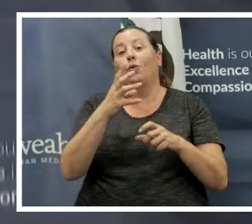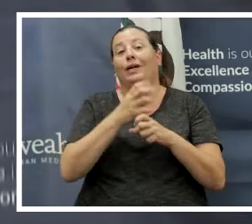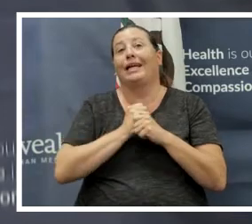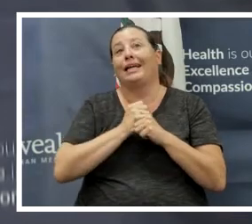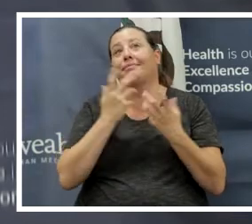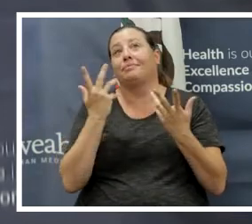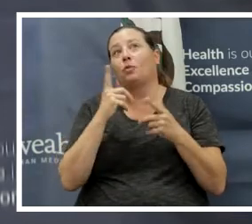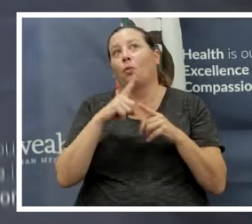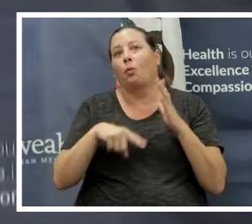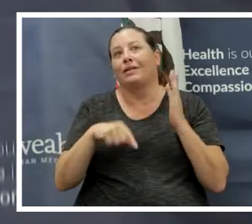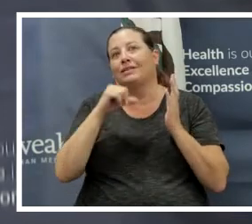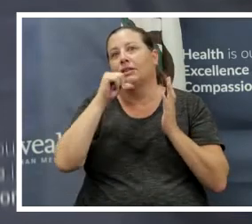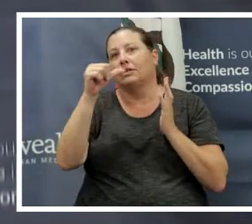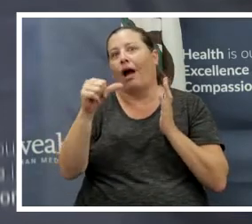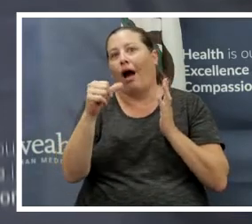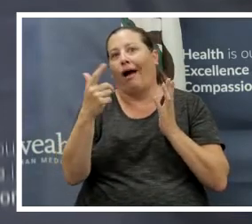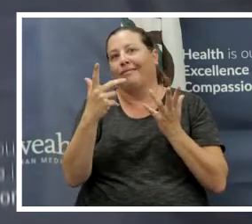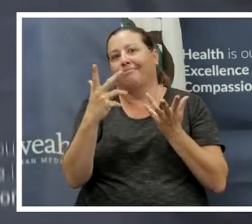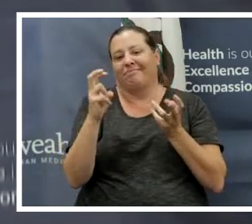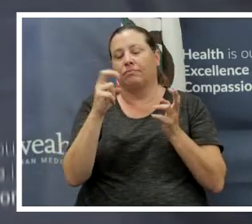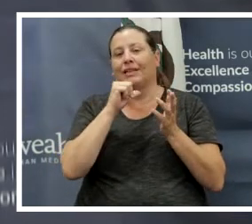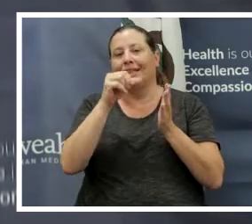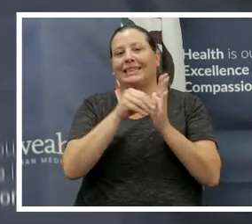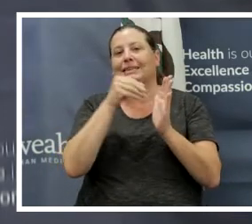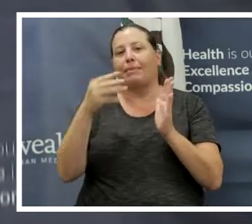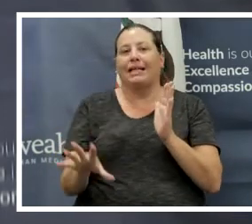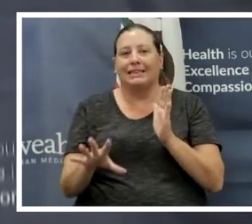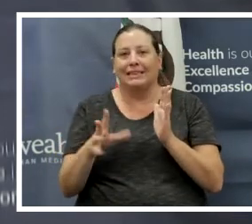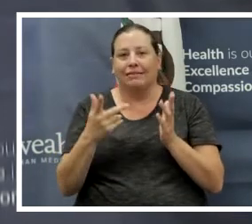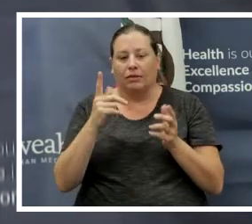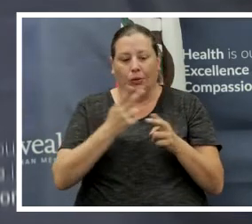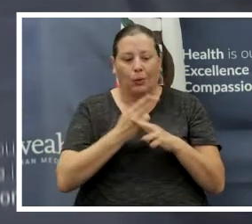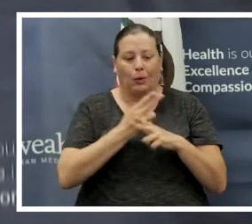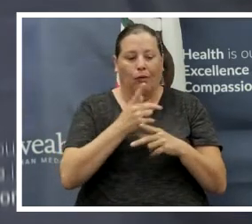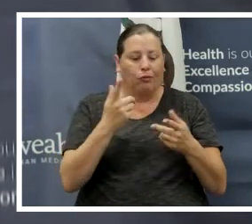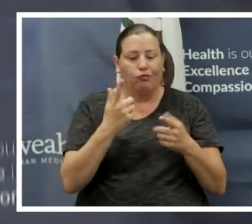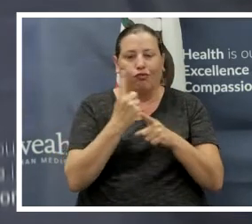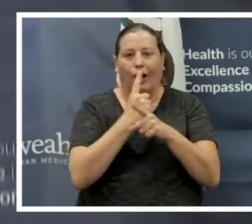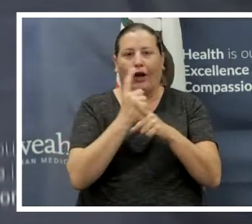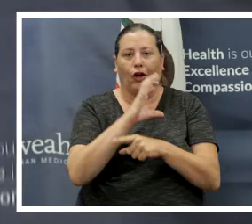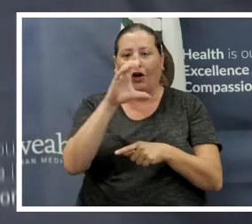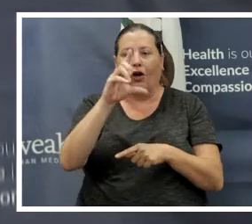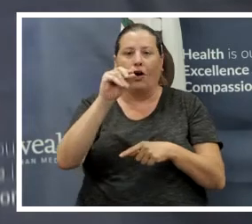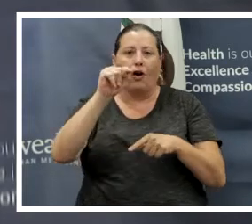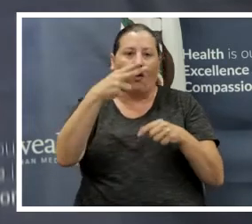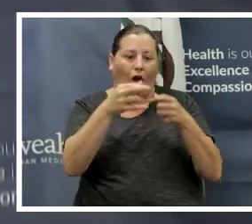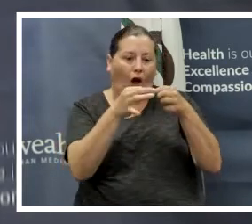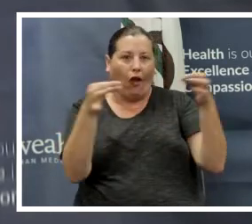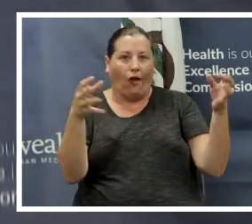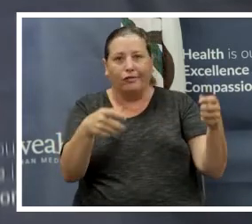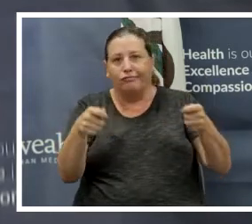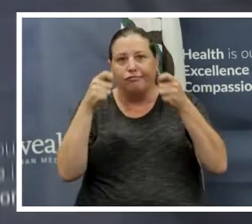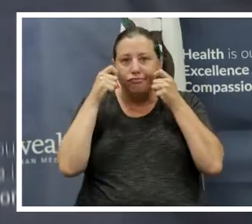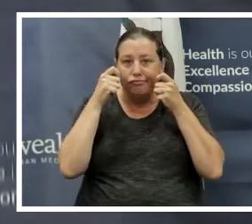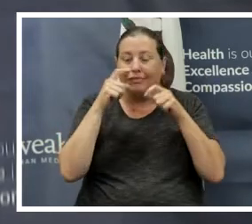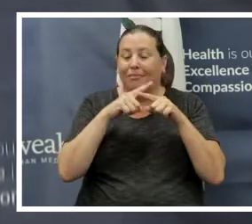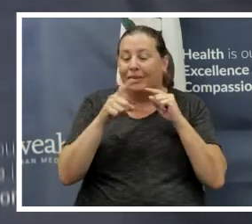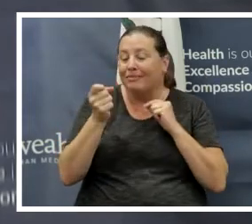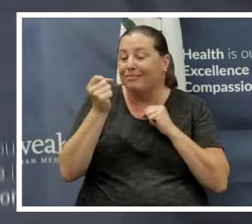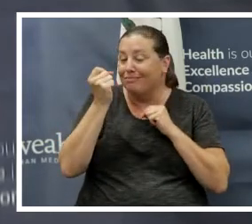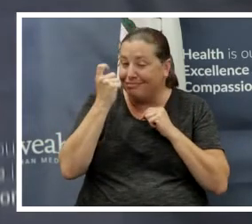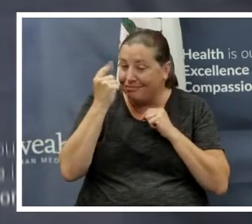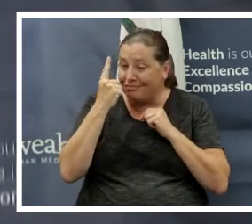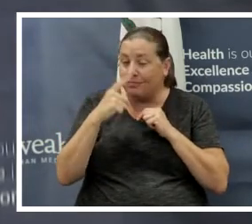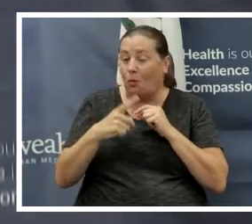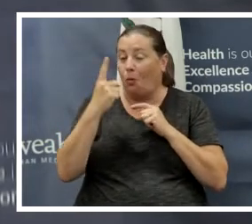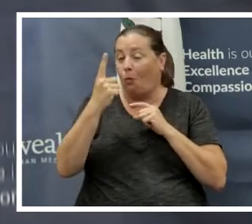masks, almost just kind of punched out or cut out of just a single layer of cloth. They do all perform differently, but they have certain things in common.